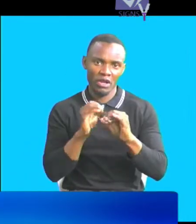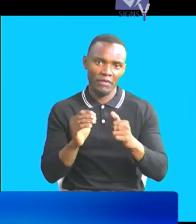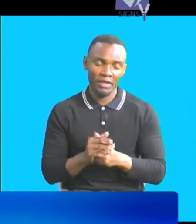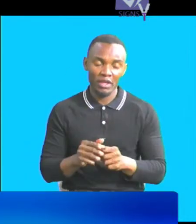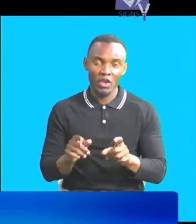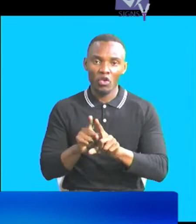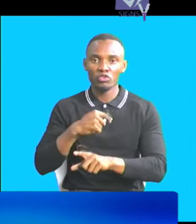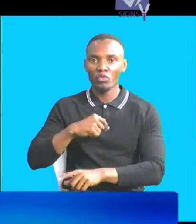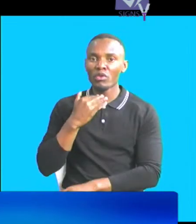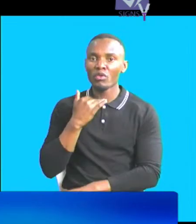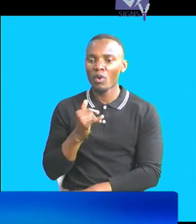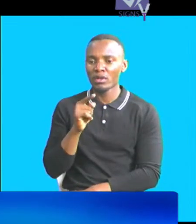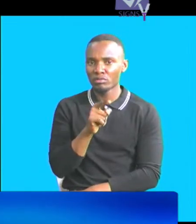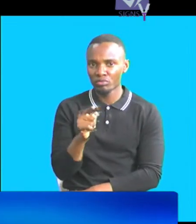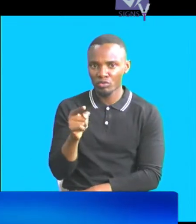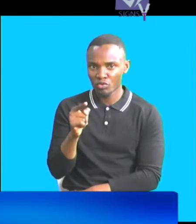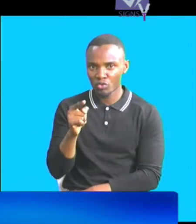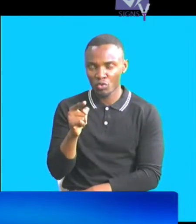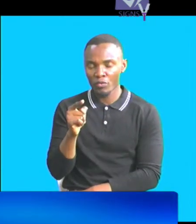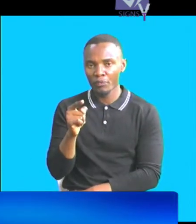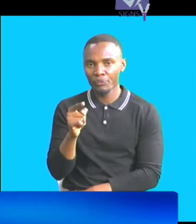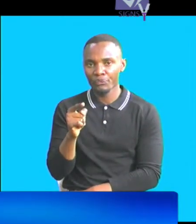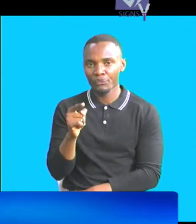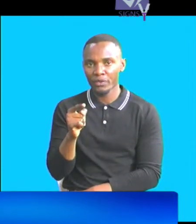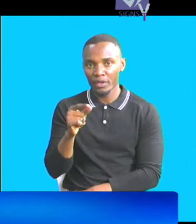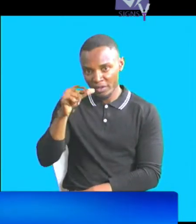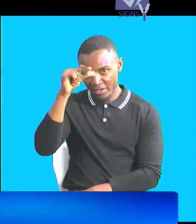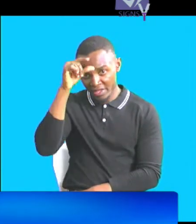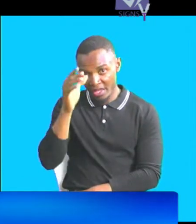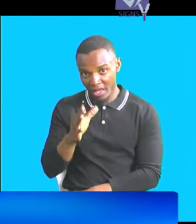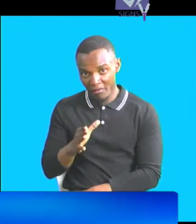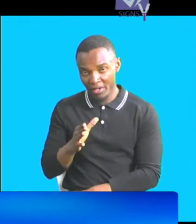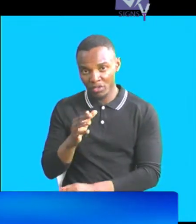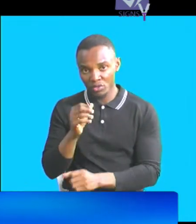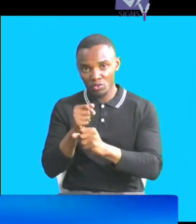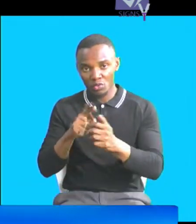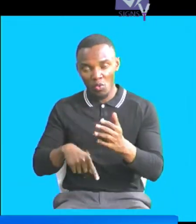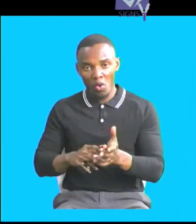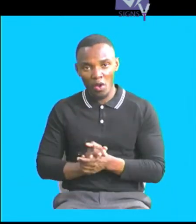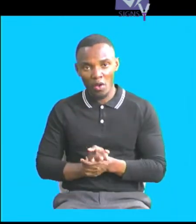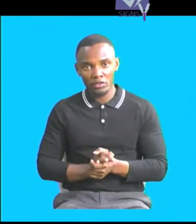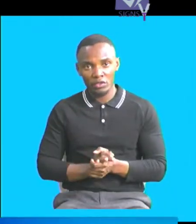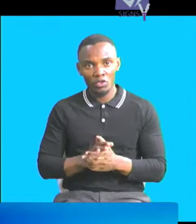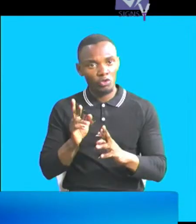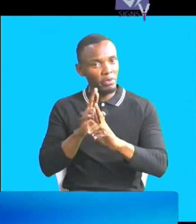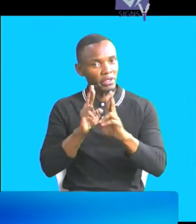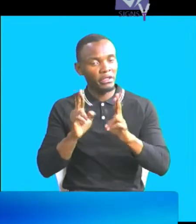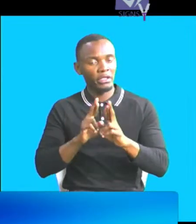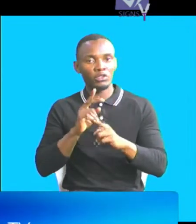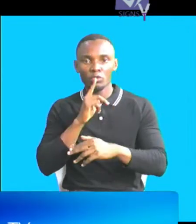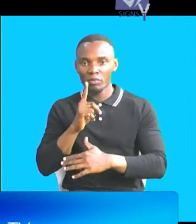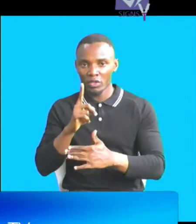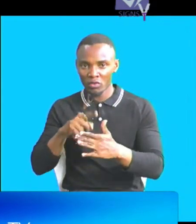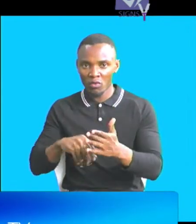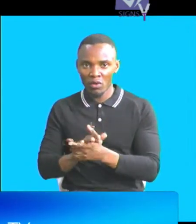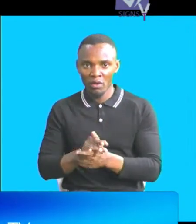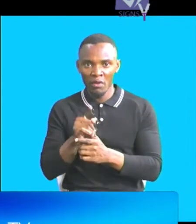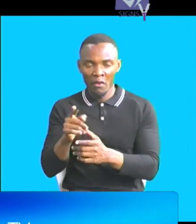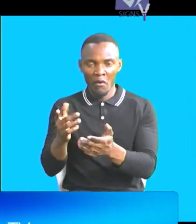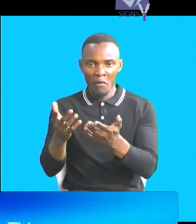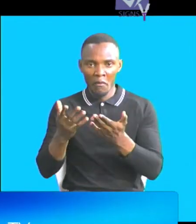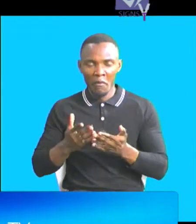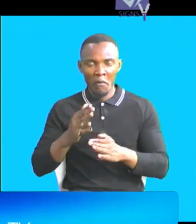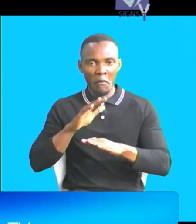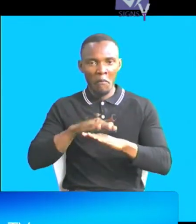Excellency Governor, to be very deliberate to make sure that you bring a meaningful